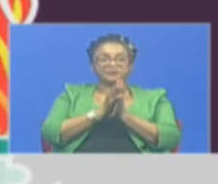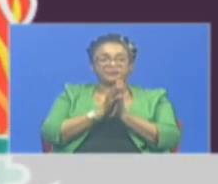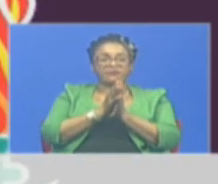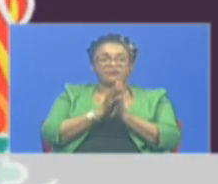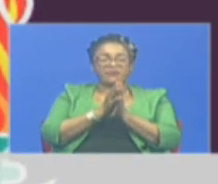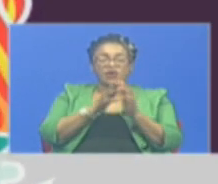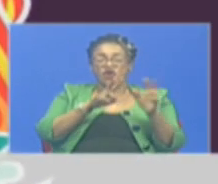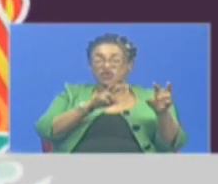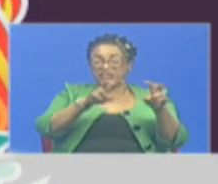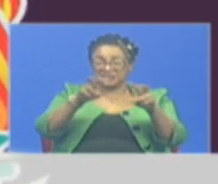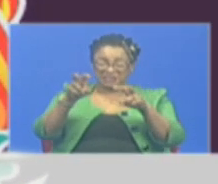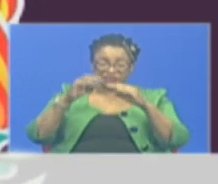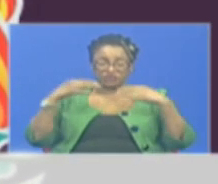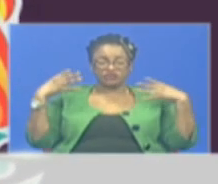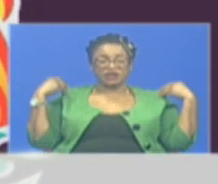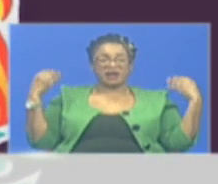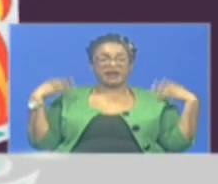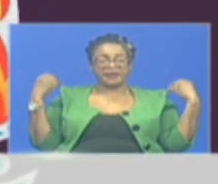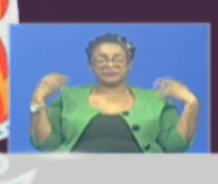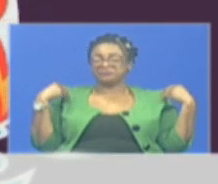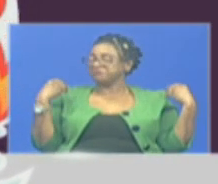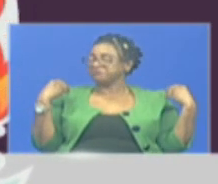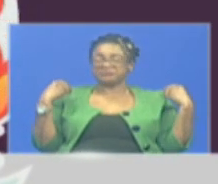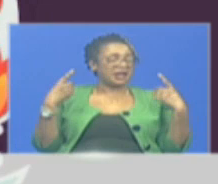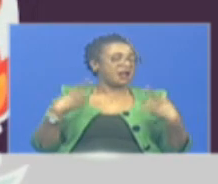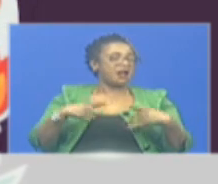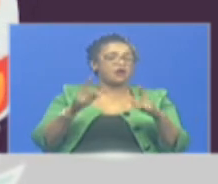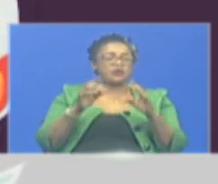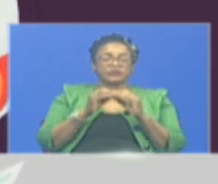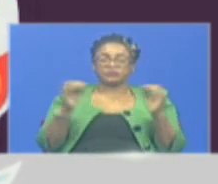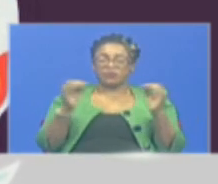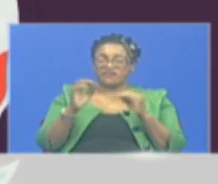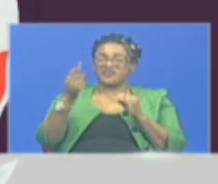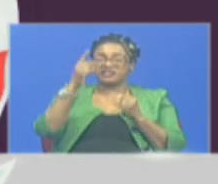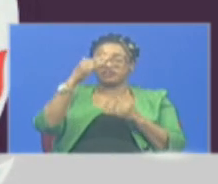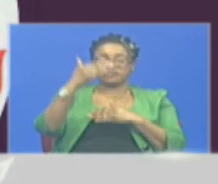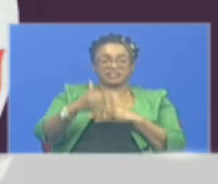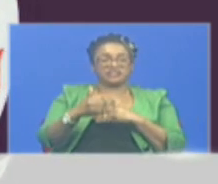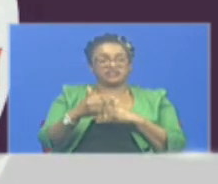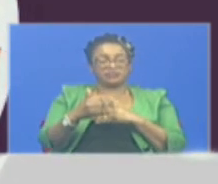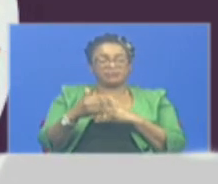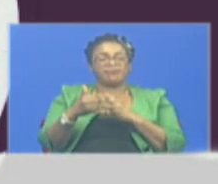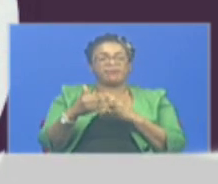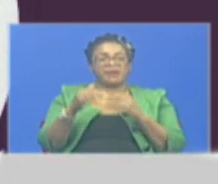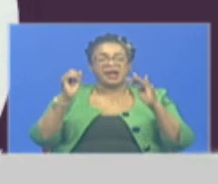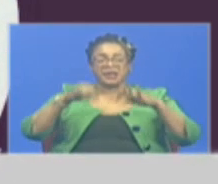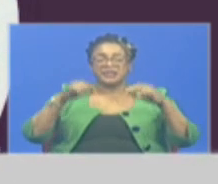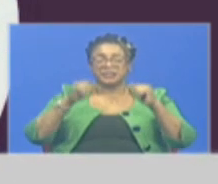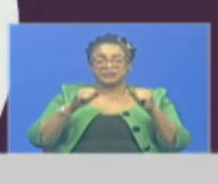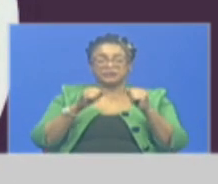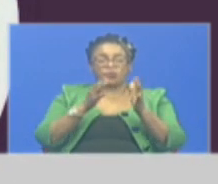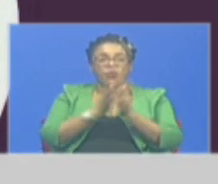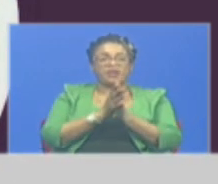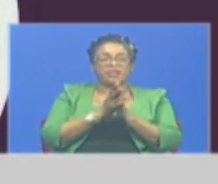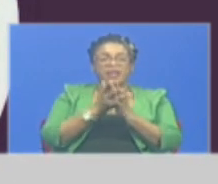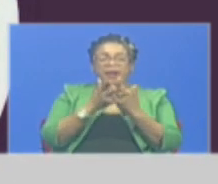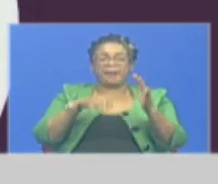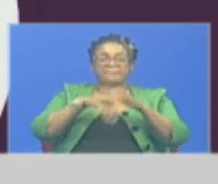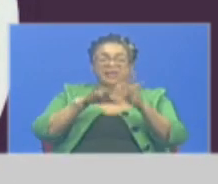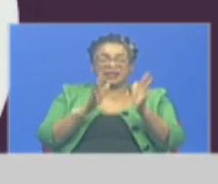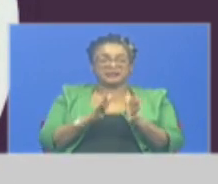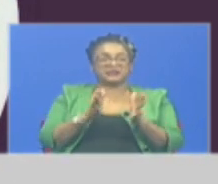contact tracing. Training is not permitted. The first stage has been agreed in consultation with players, managers, club